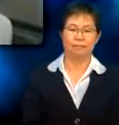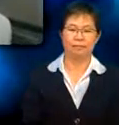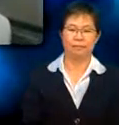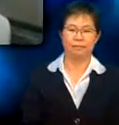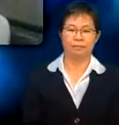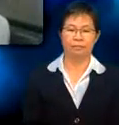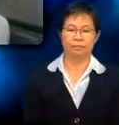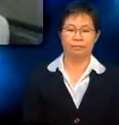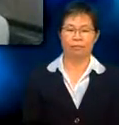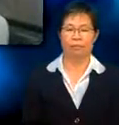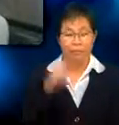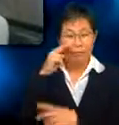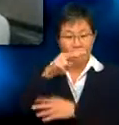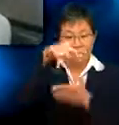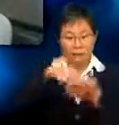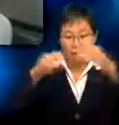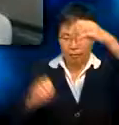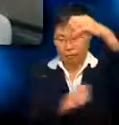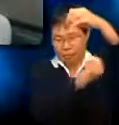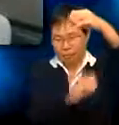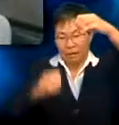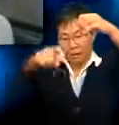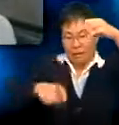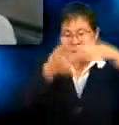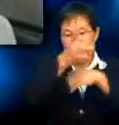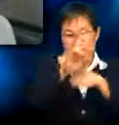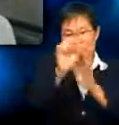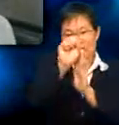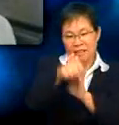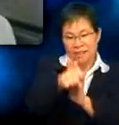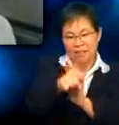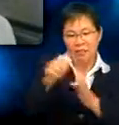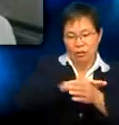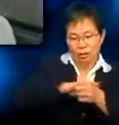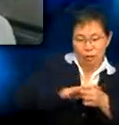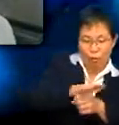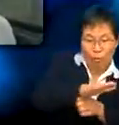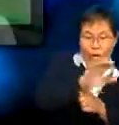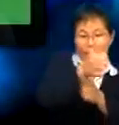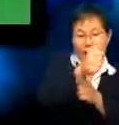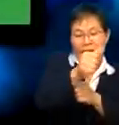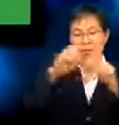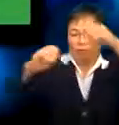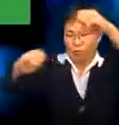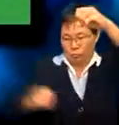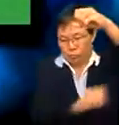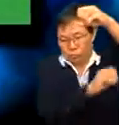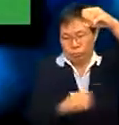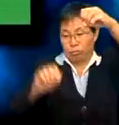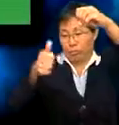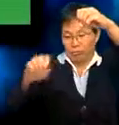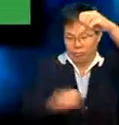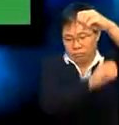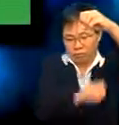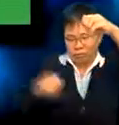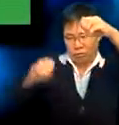It seems that this pendulum needs 18 seconds to complete 10 oscillations. Don't